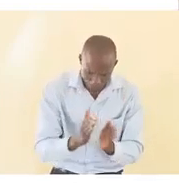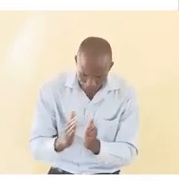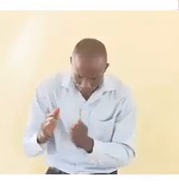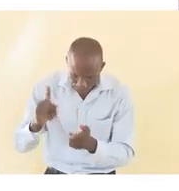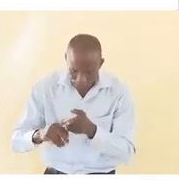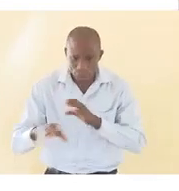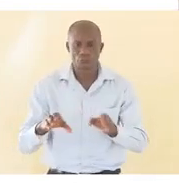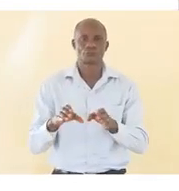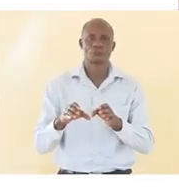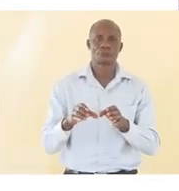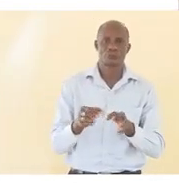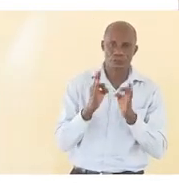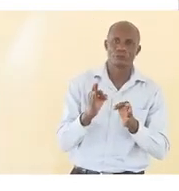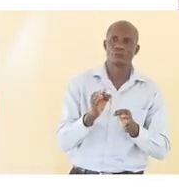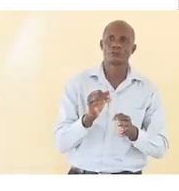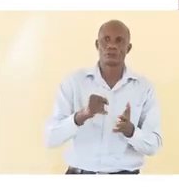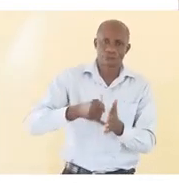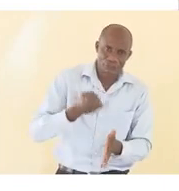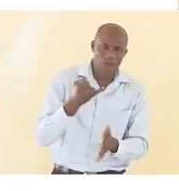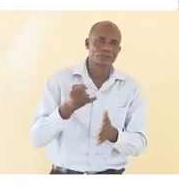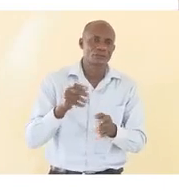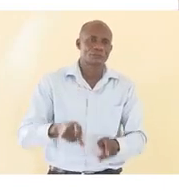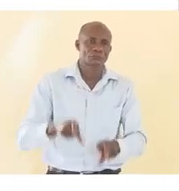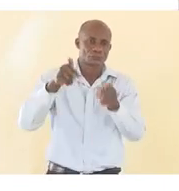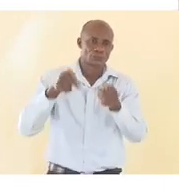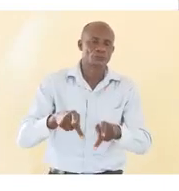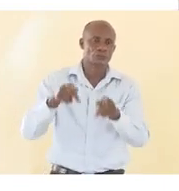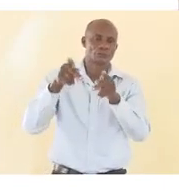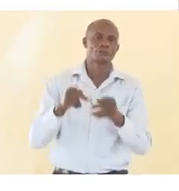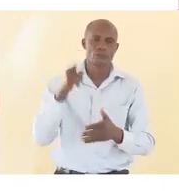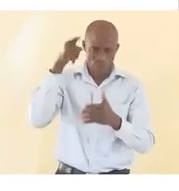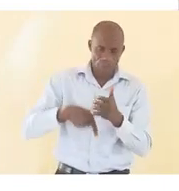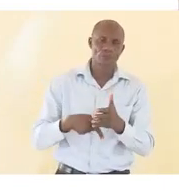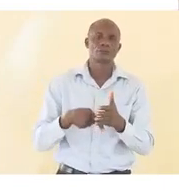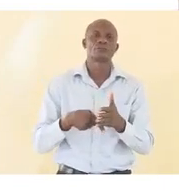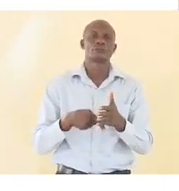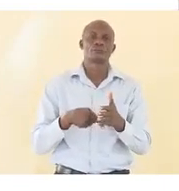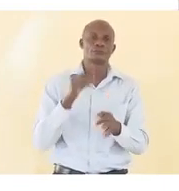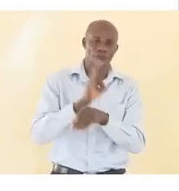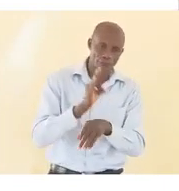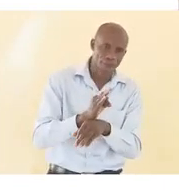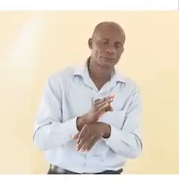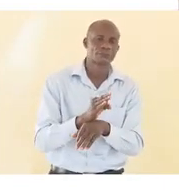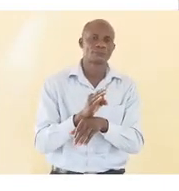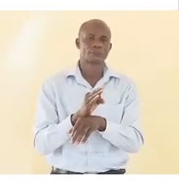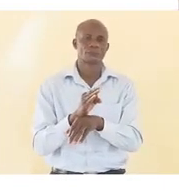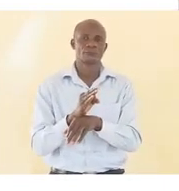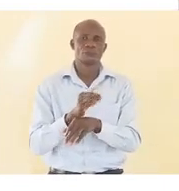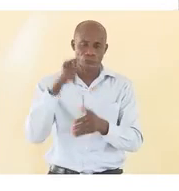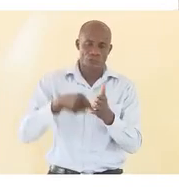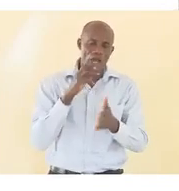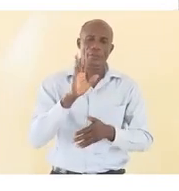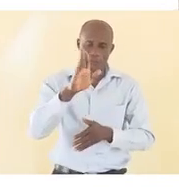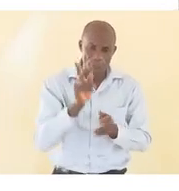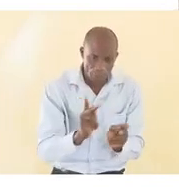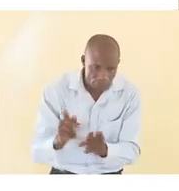to do in case you have been just procrastinating? What role are you playing? And what